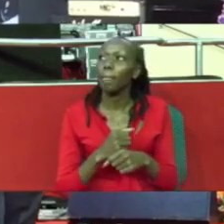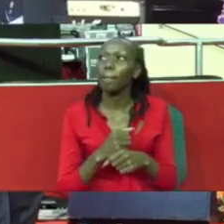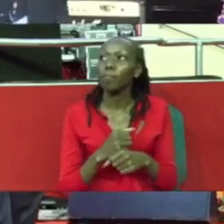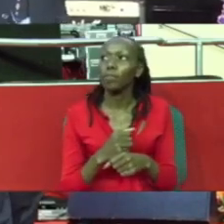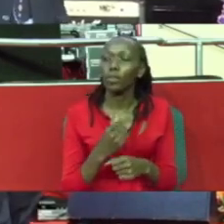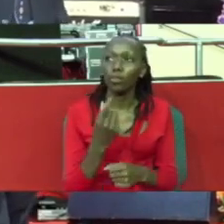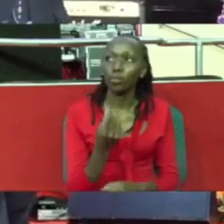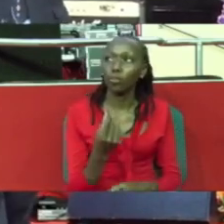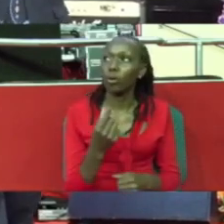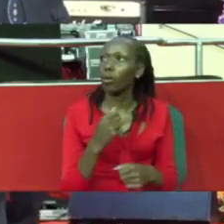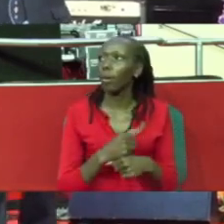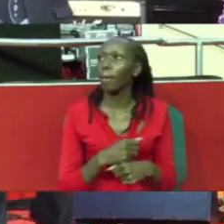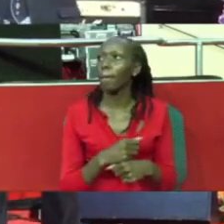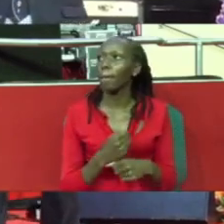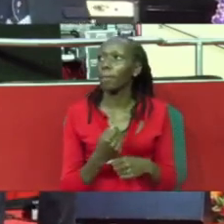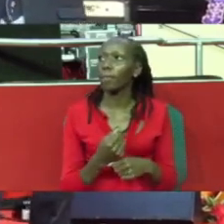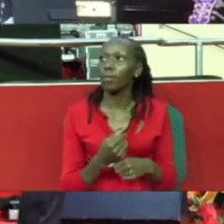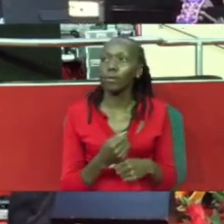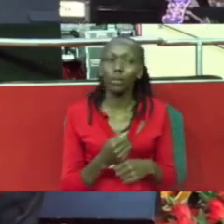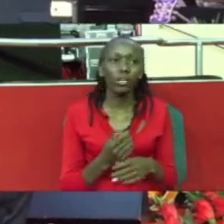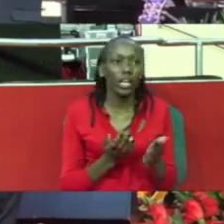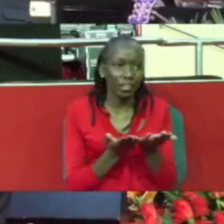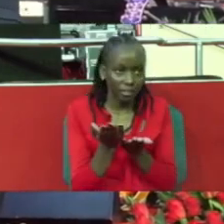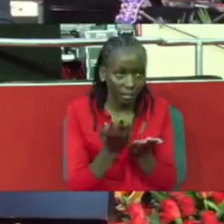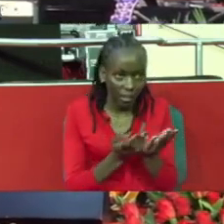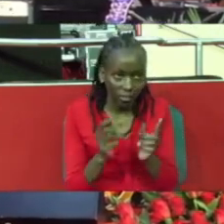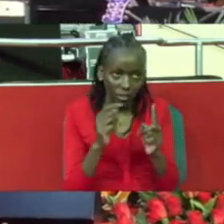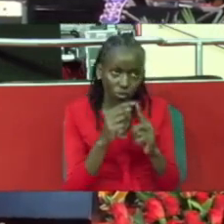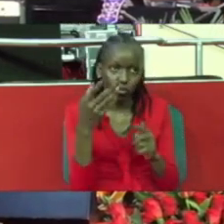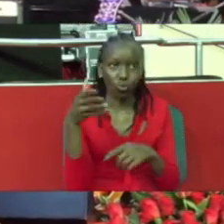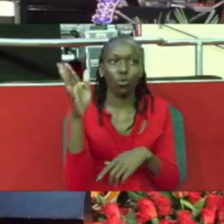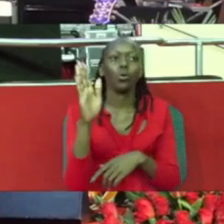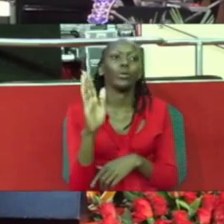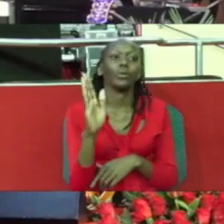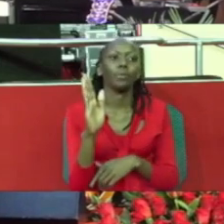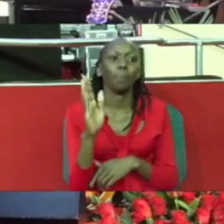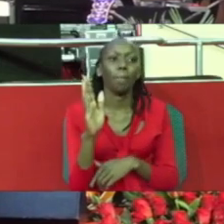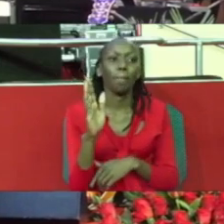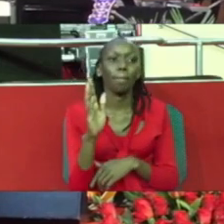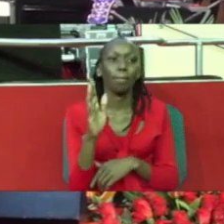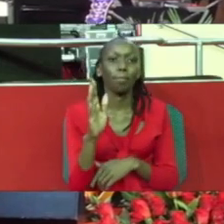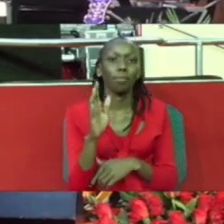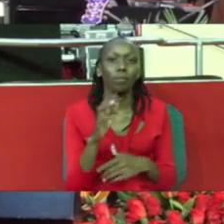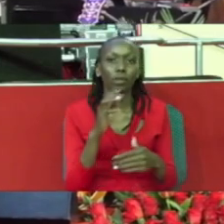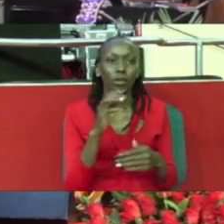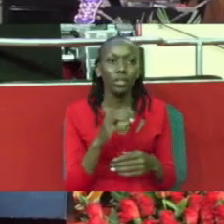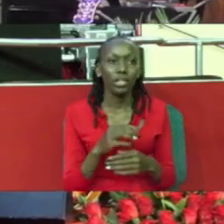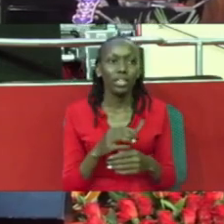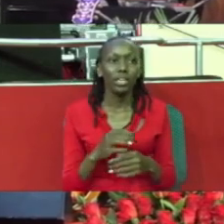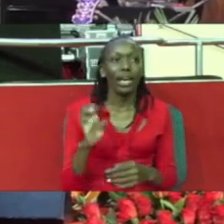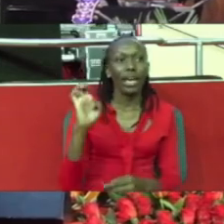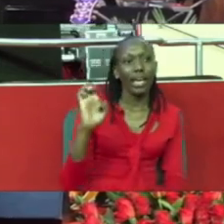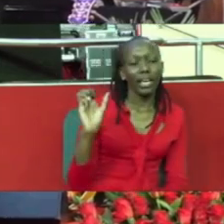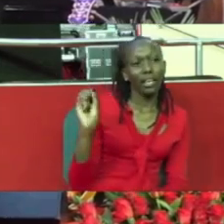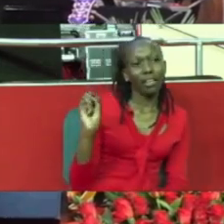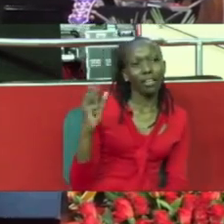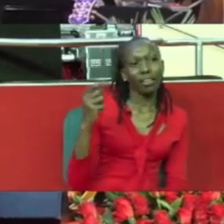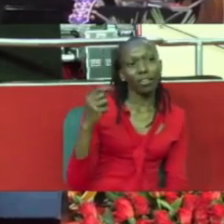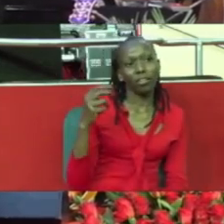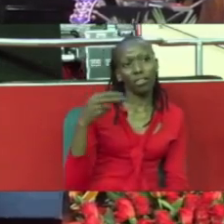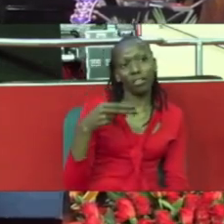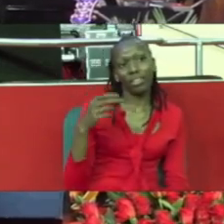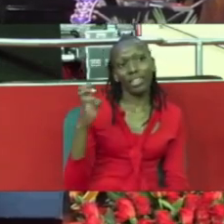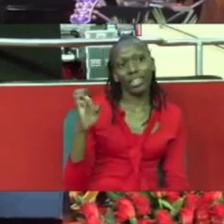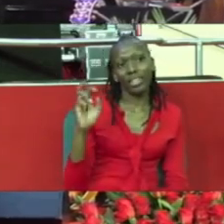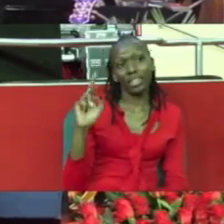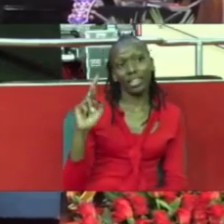Lakini imenakiliwa katika maandiko. It was service to God. Ni kwa sababu ilikuwa mavuno kwake Bwana. Why do we have Esther in the Bible? Kwa nini tuna Esther kwenye Biblia?